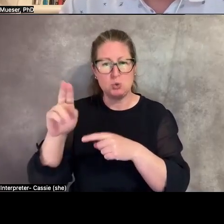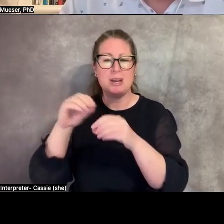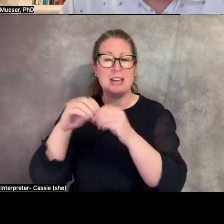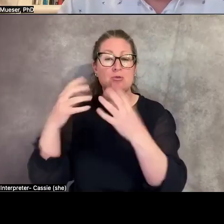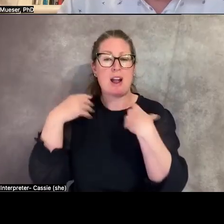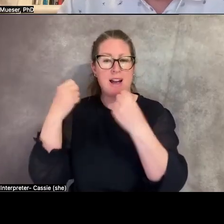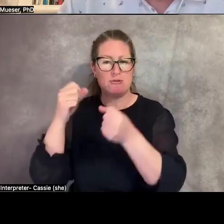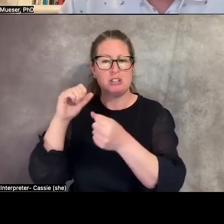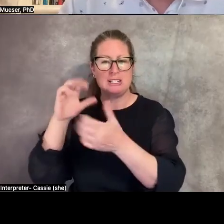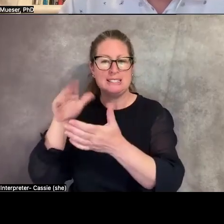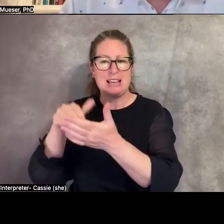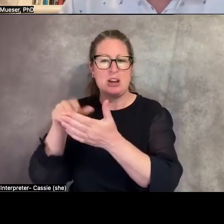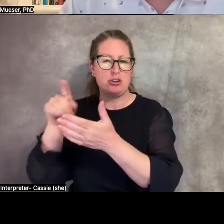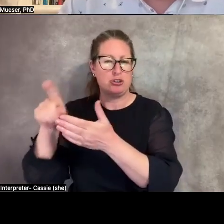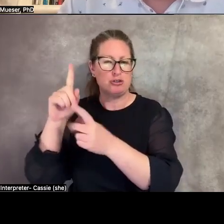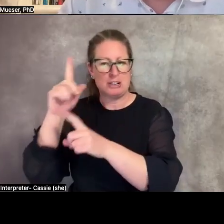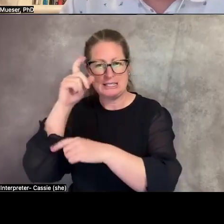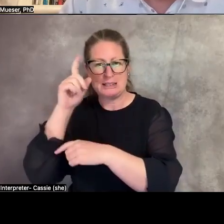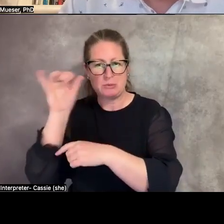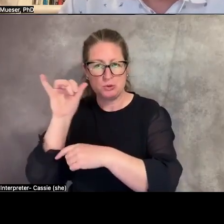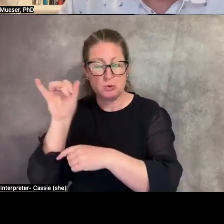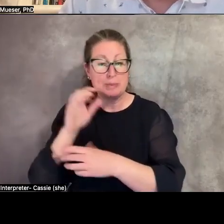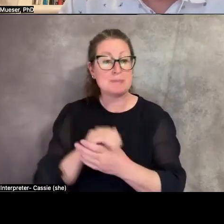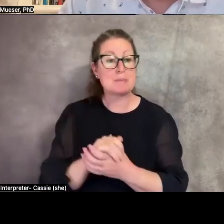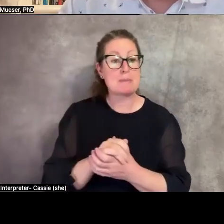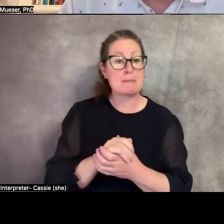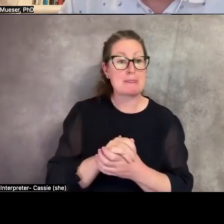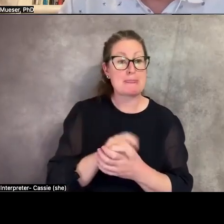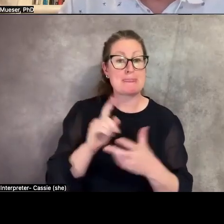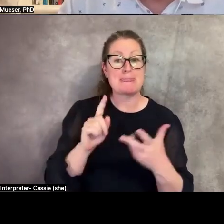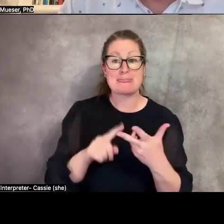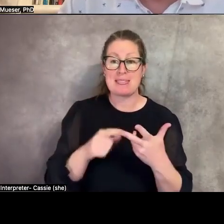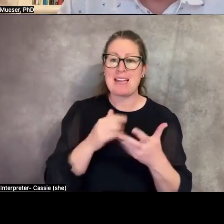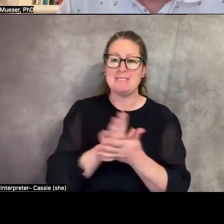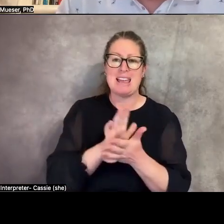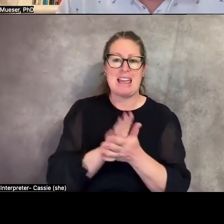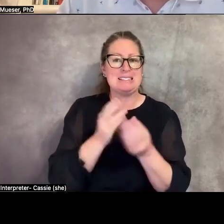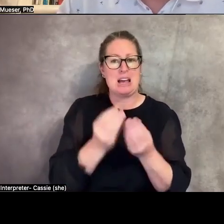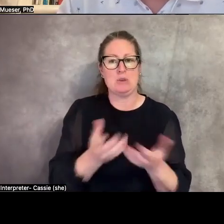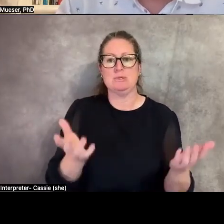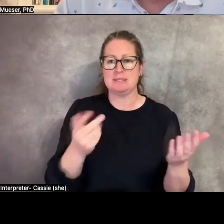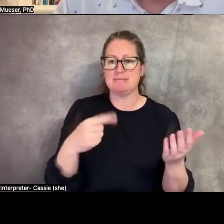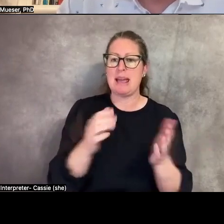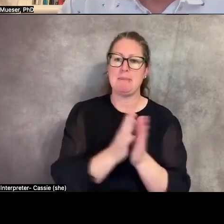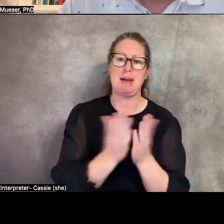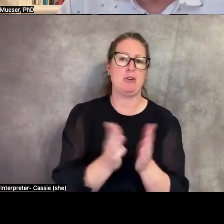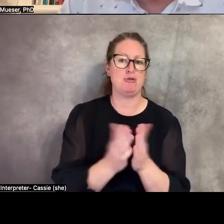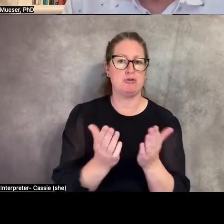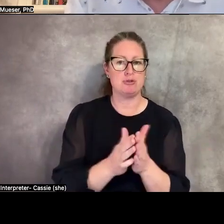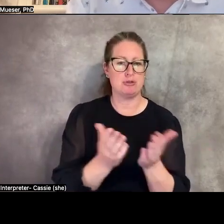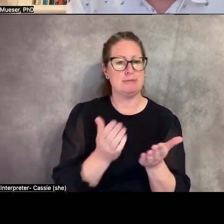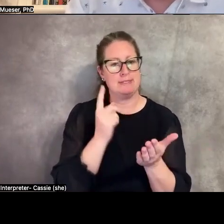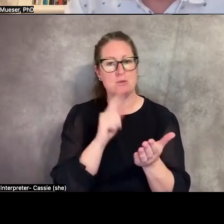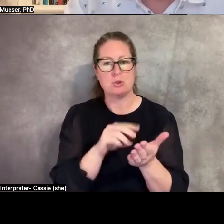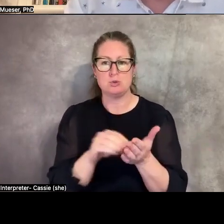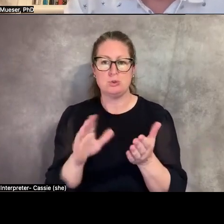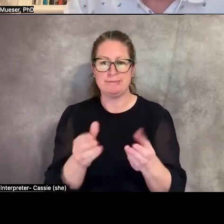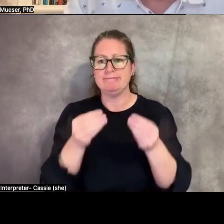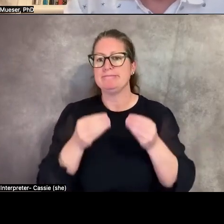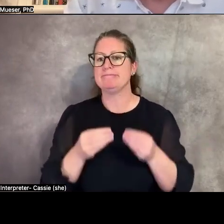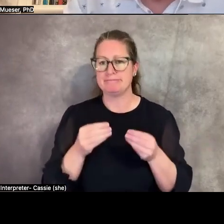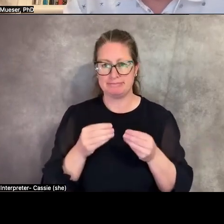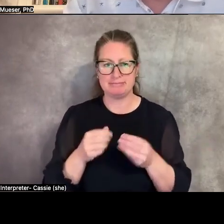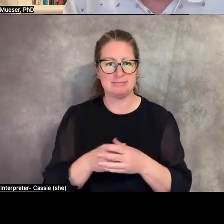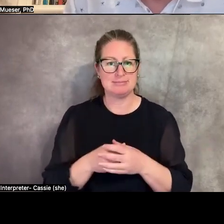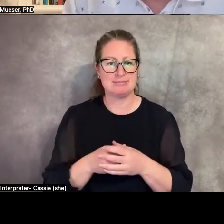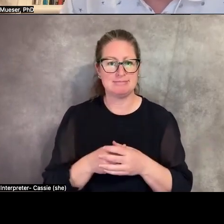summers. And then handouts are provided for students in a binder. And the basic structure of sessions is that it begins with a